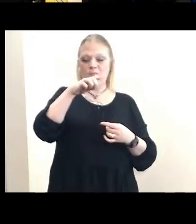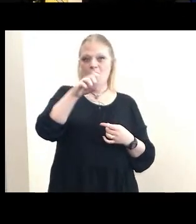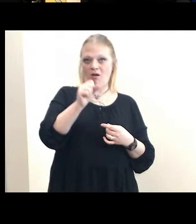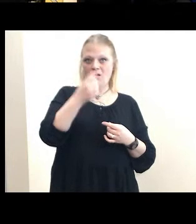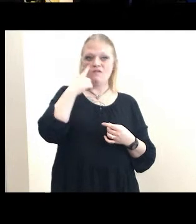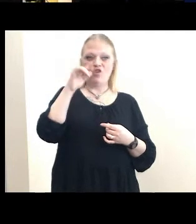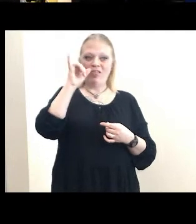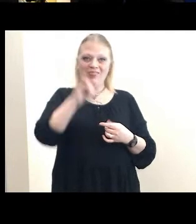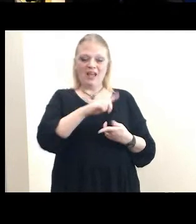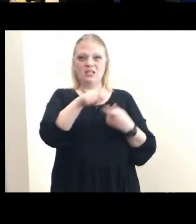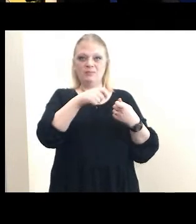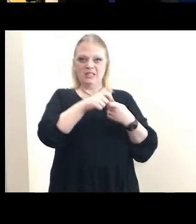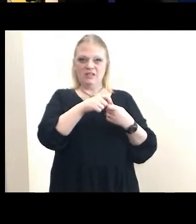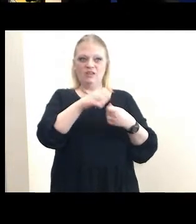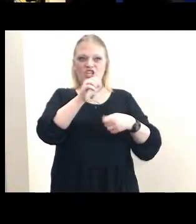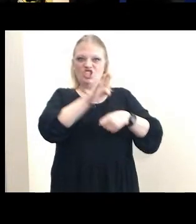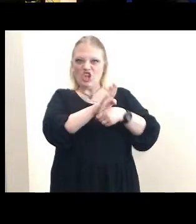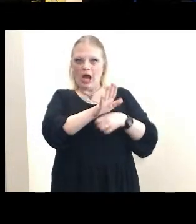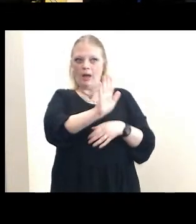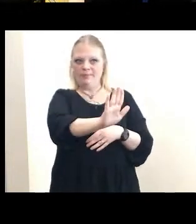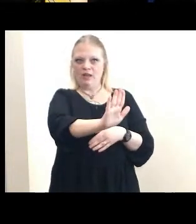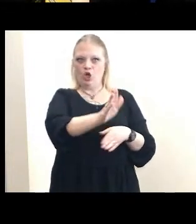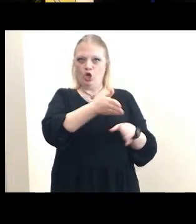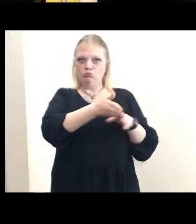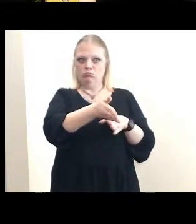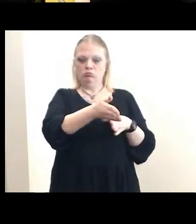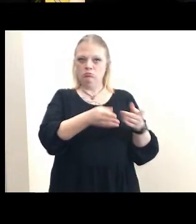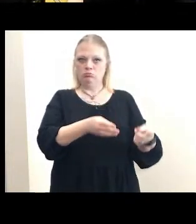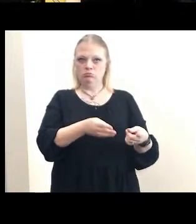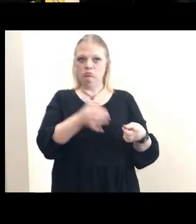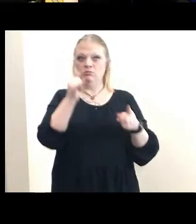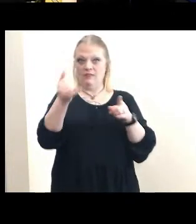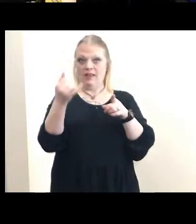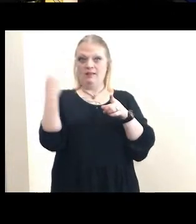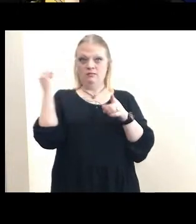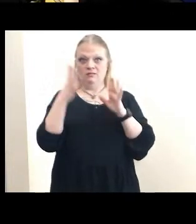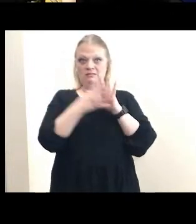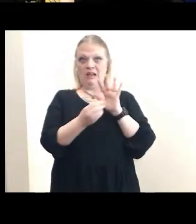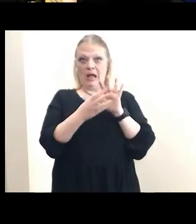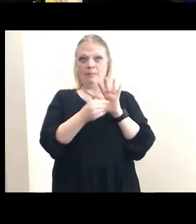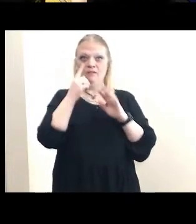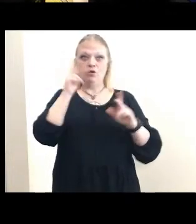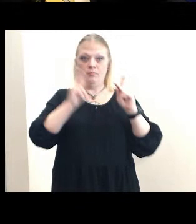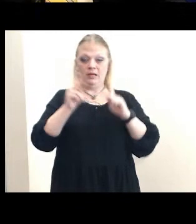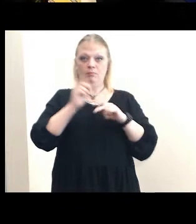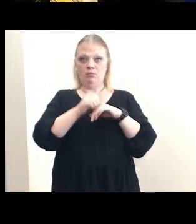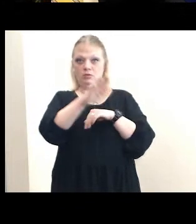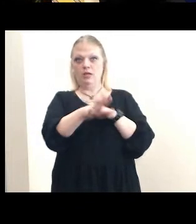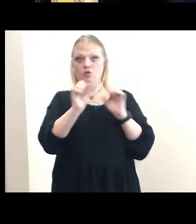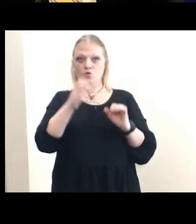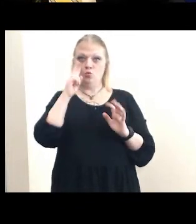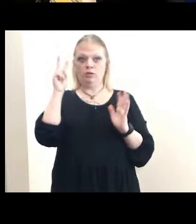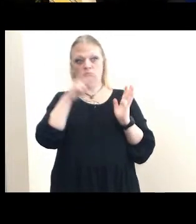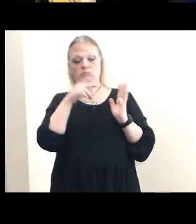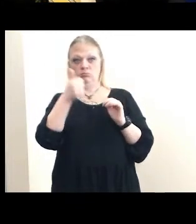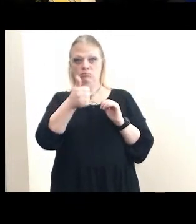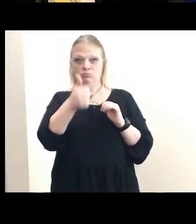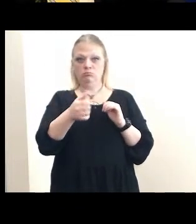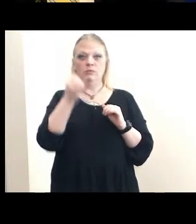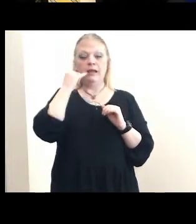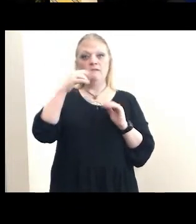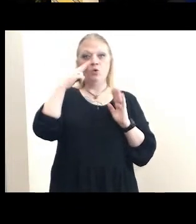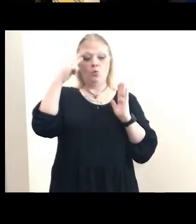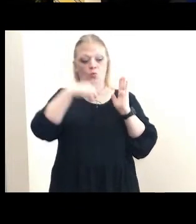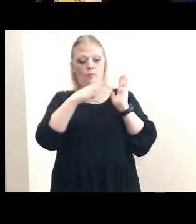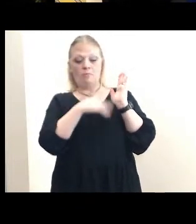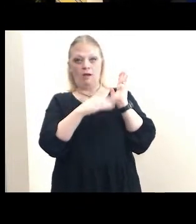these occupations. This is a copy of what was sent to the individuals who signed up for this pod. And if you look at the bottom of this link,